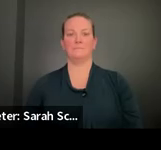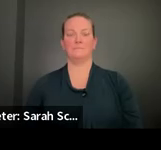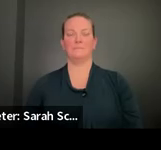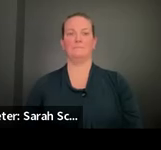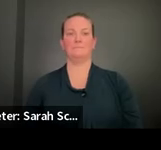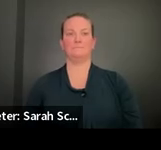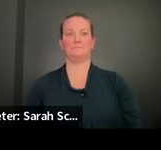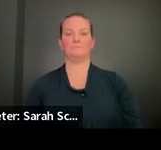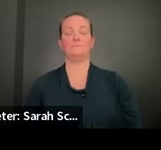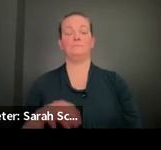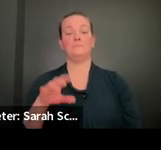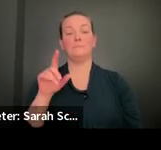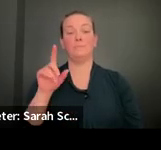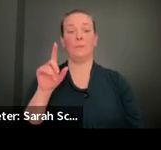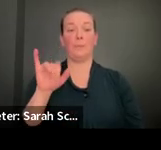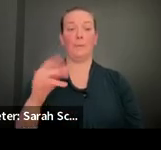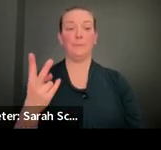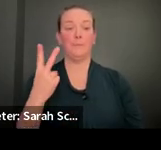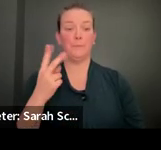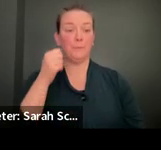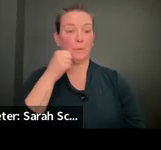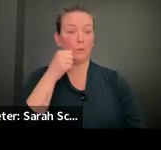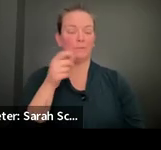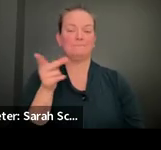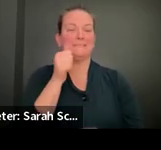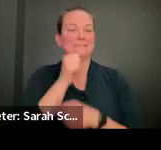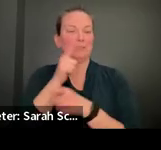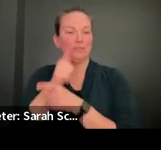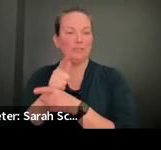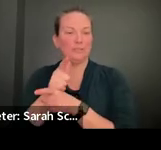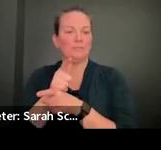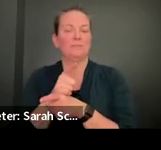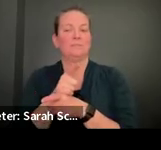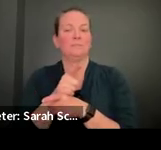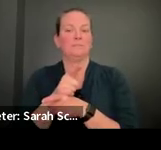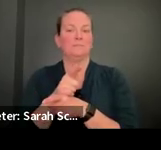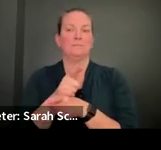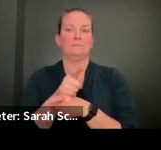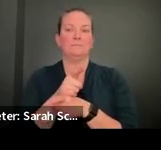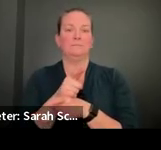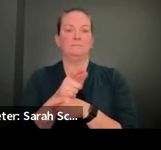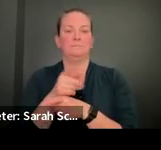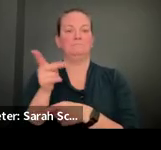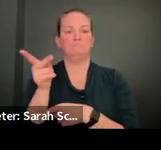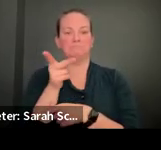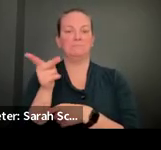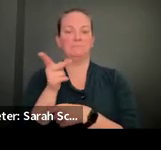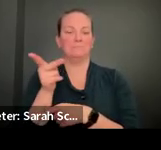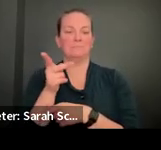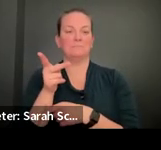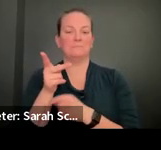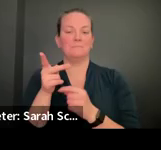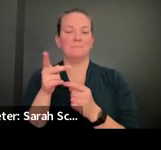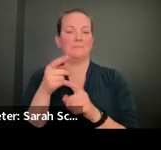These two girls were two sisters that are originally Italian, so they